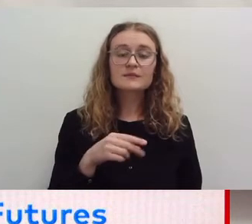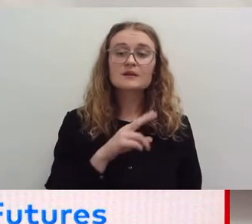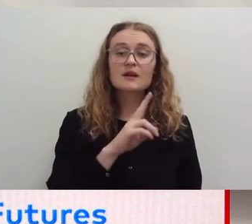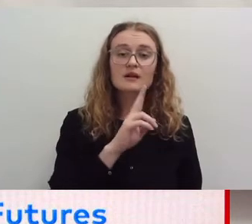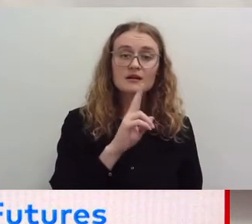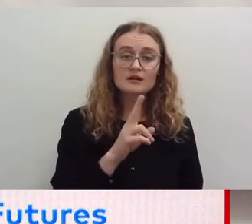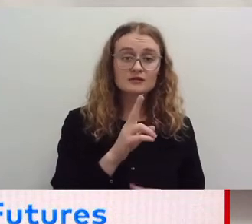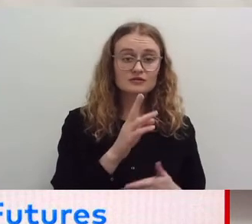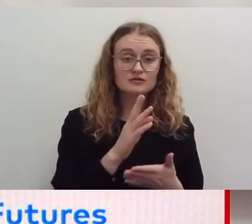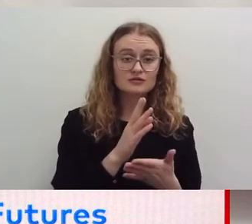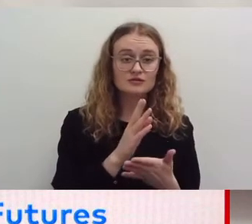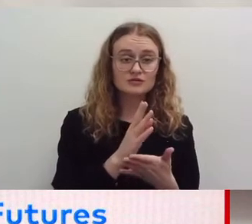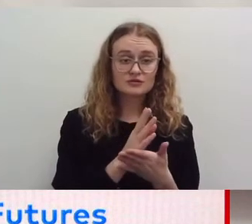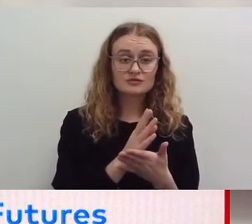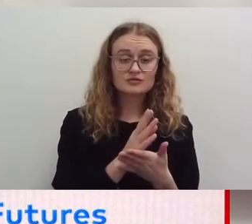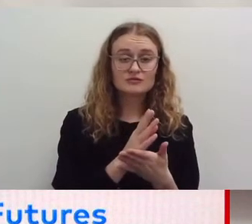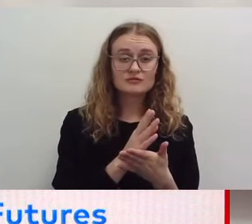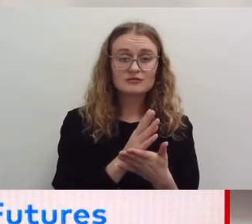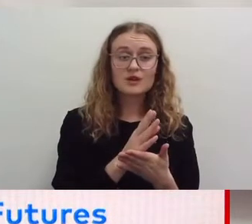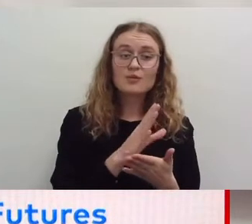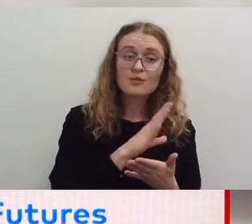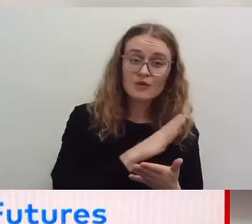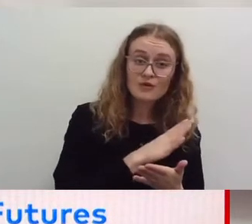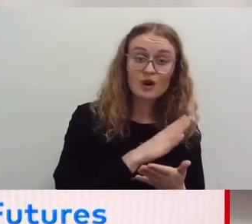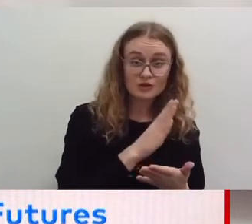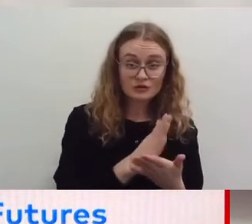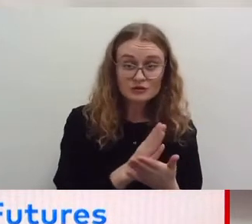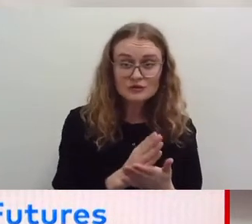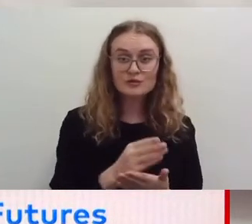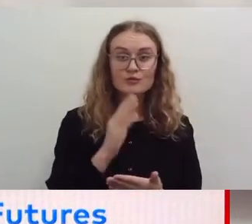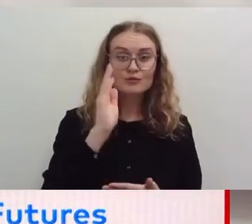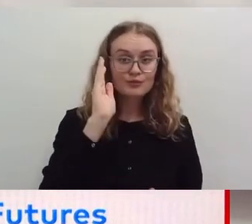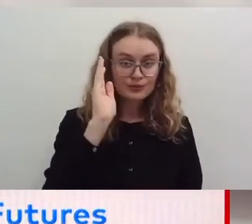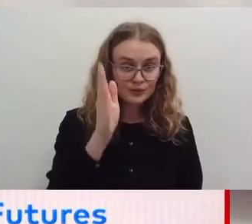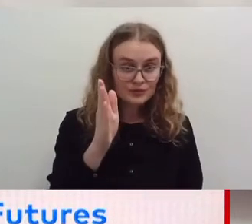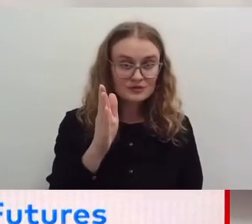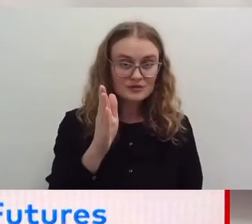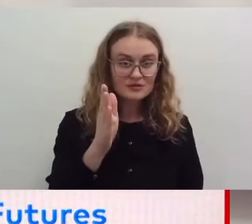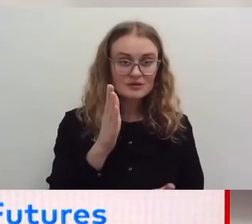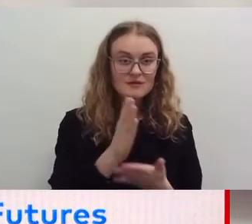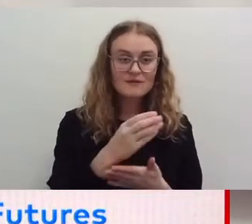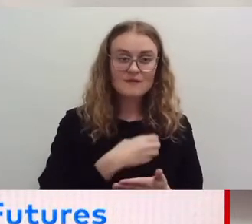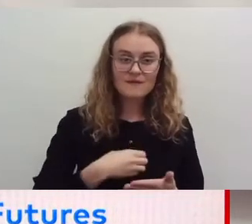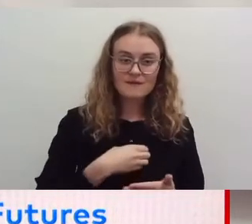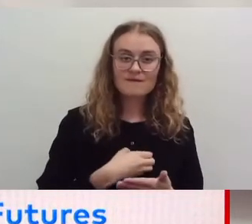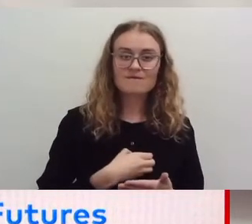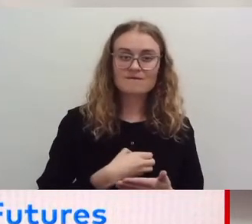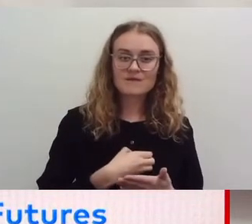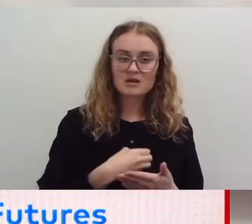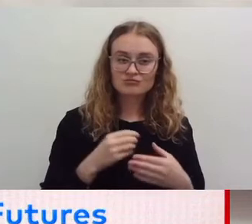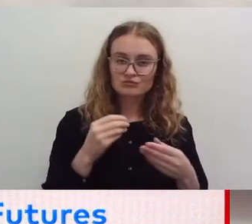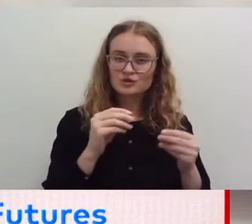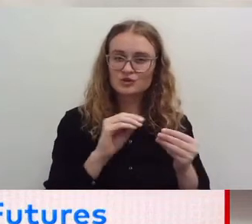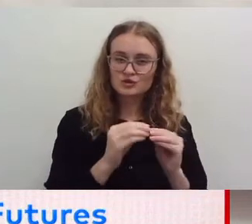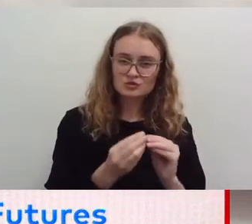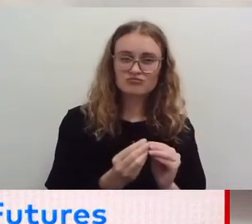and those that are yet still to be. Most of the time, however, as mentioned previously, even in the